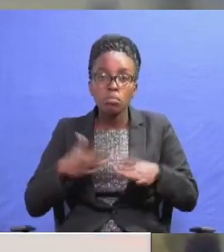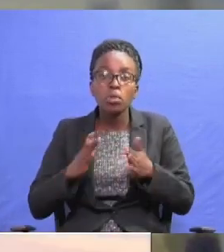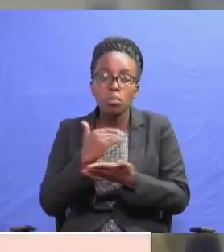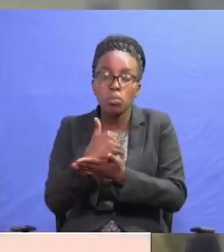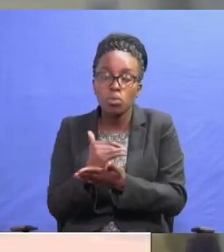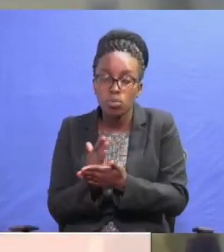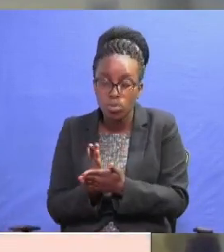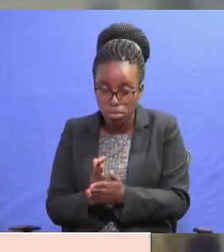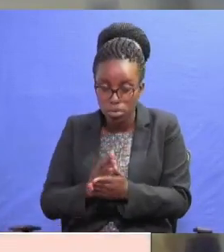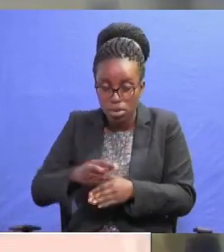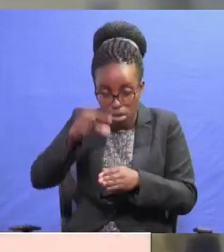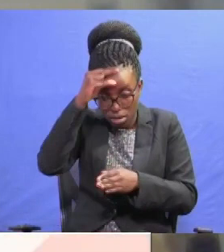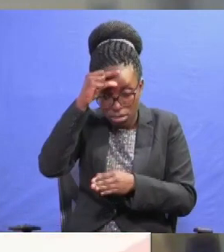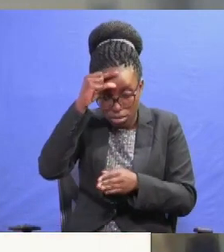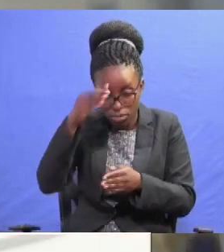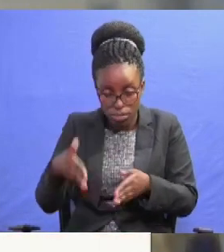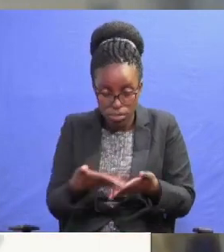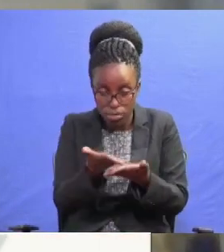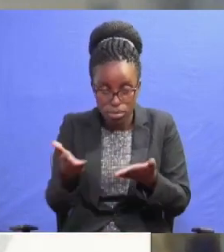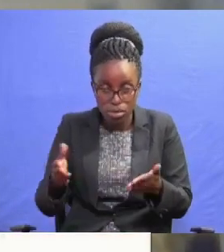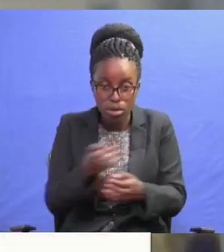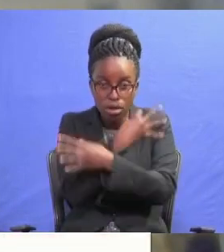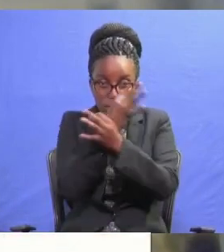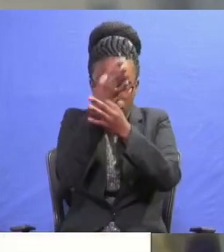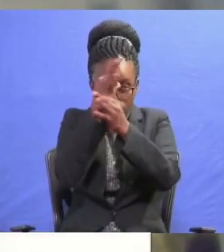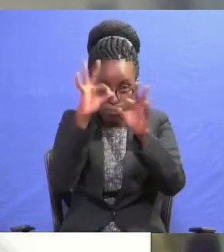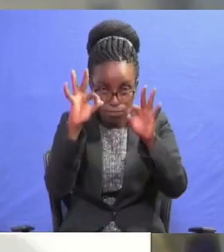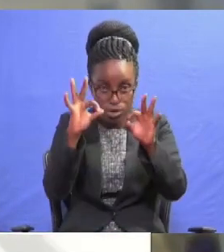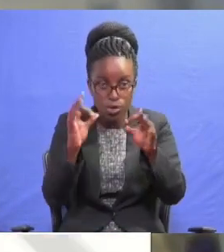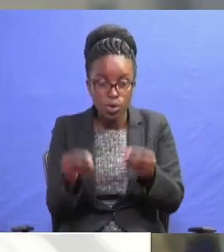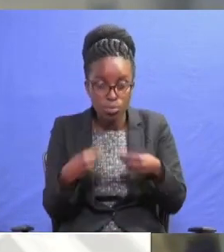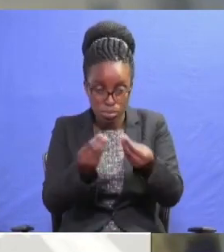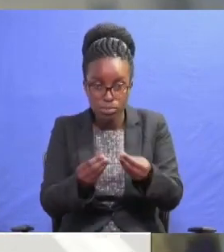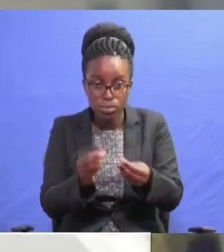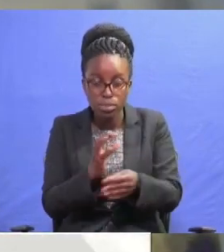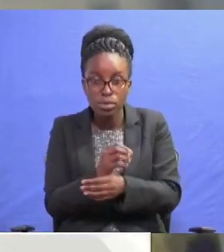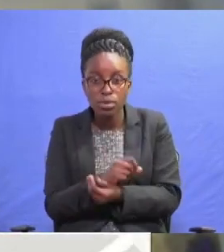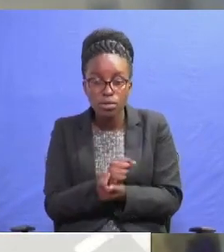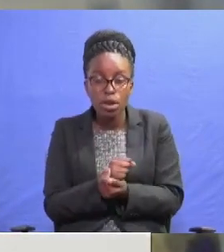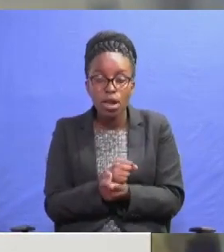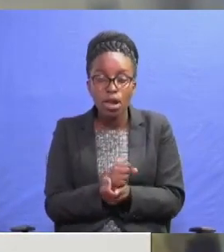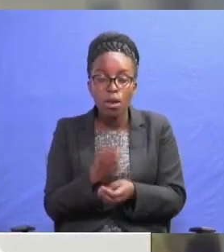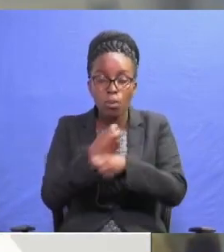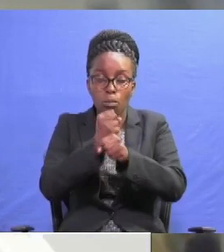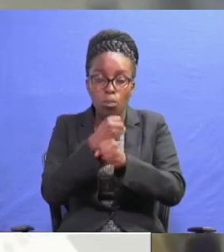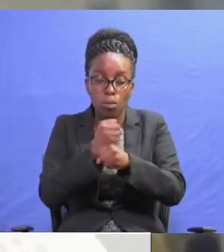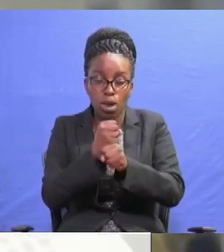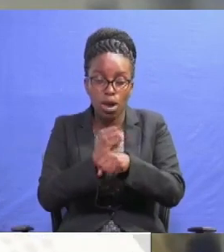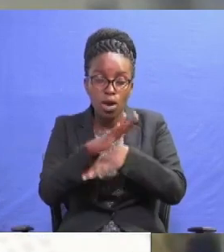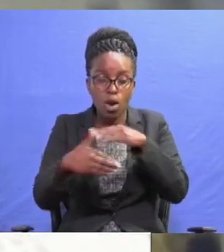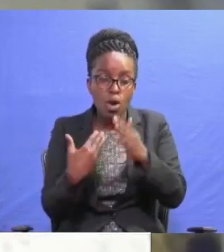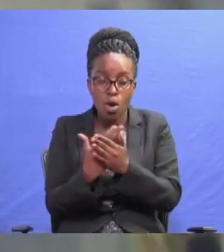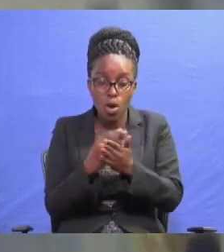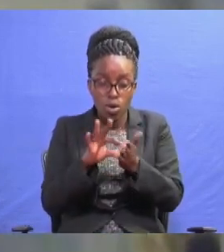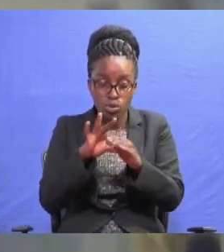securing freedom and just indicating that they have a choice, they have a free choice to make. So they have made a choice that they want to put their house